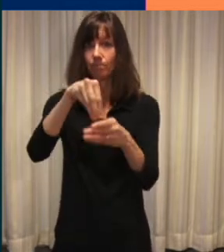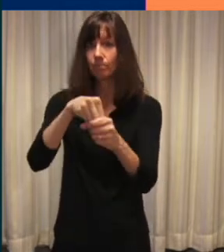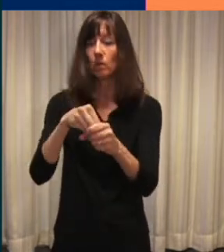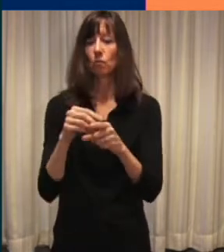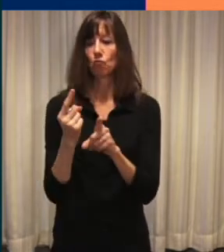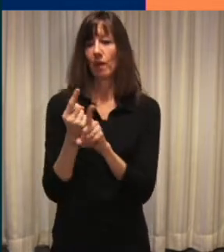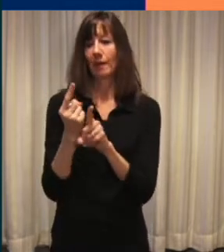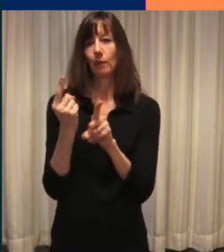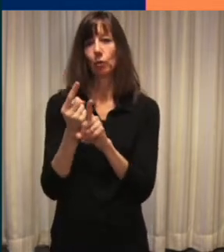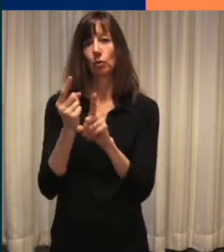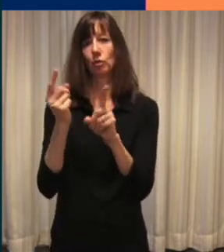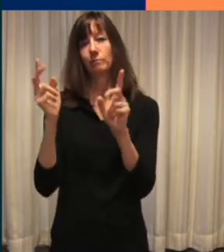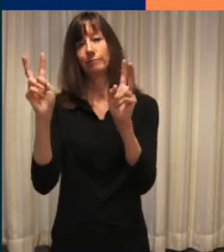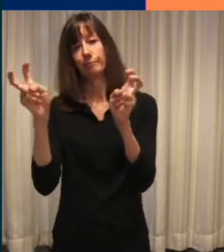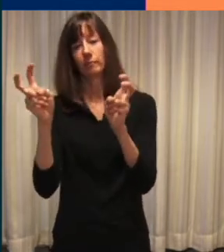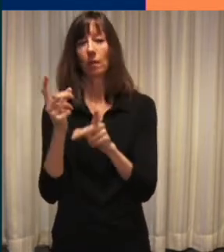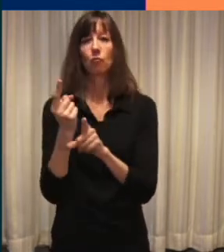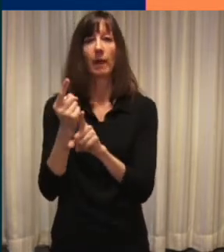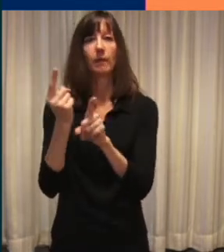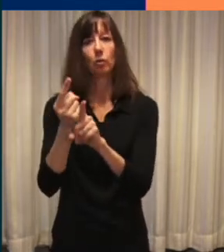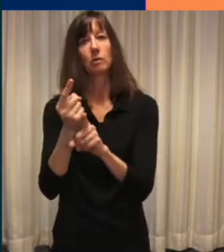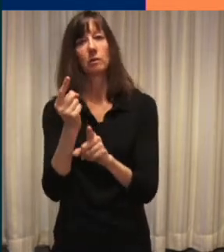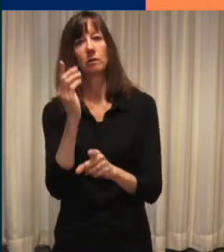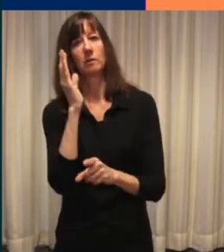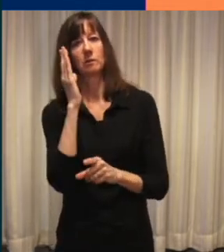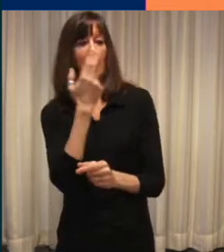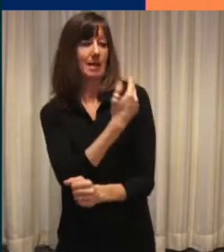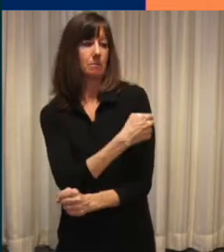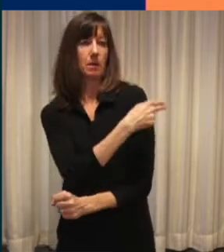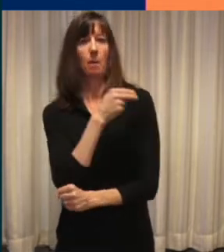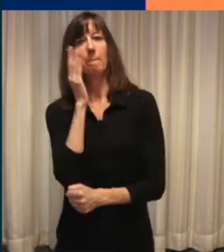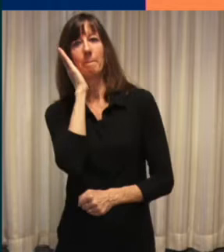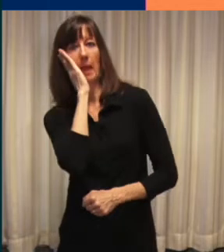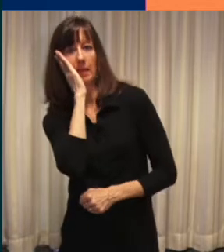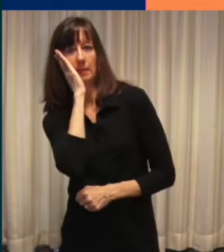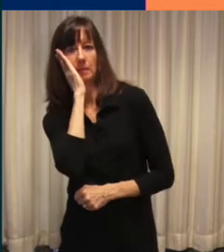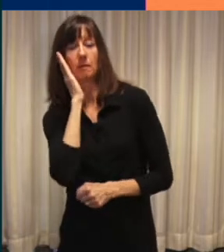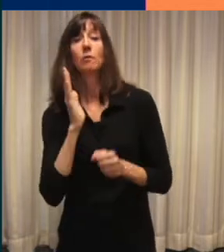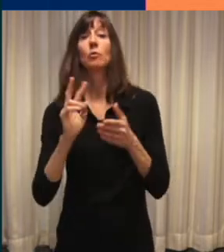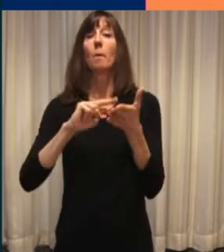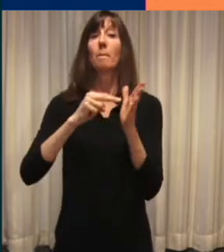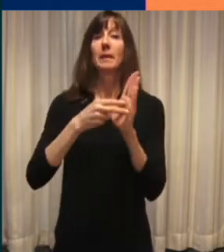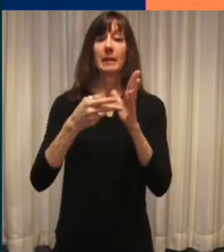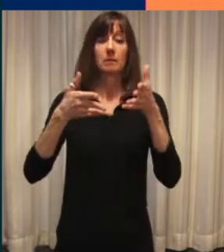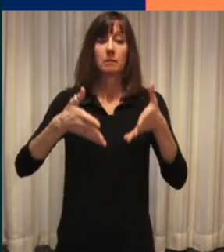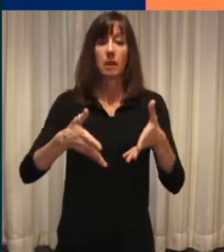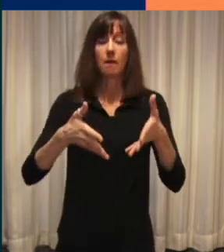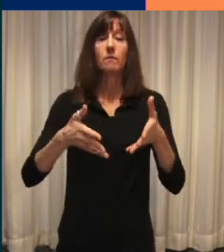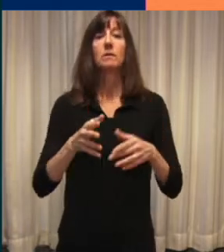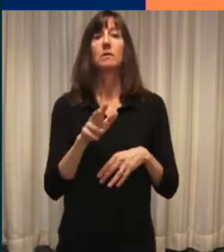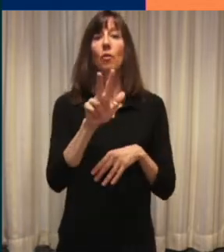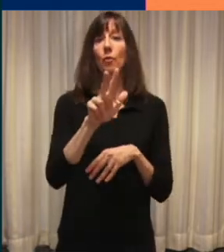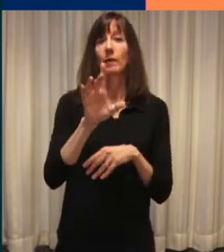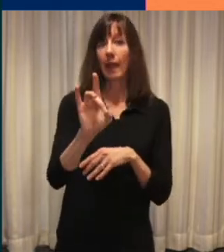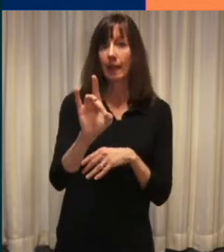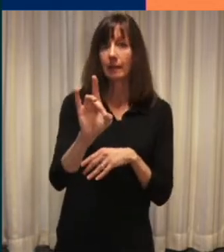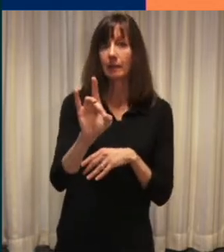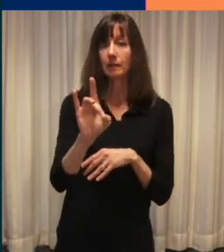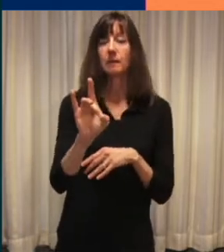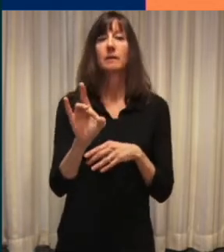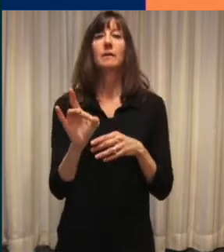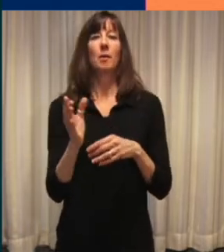beds out of about 125, so that leaves a remaining capacity of 58. What you can see, though, based on